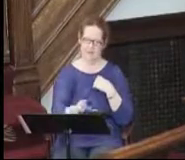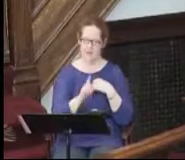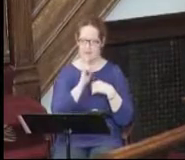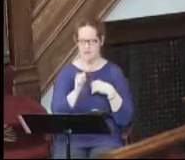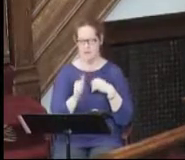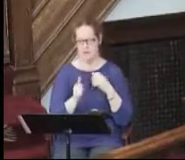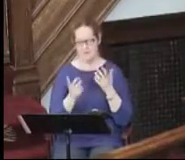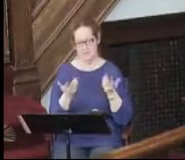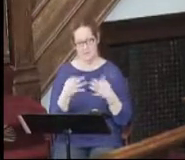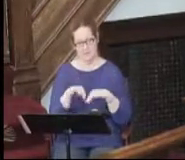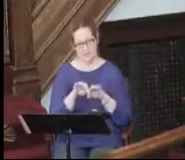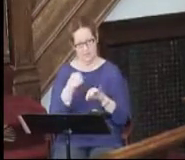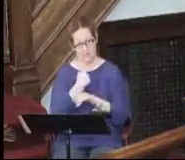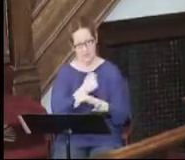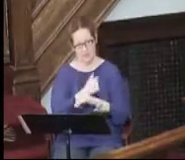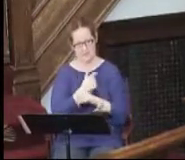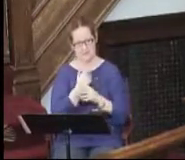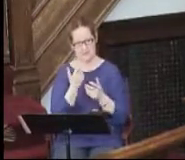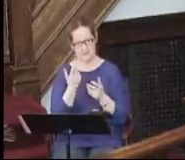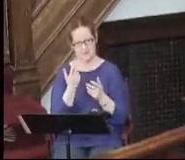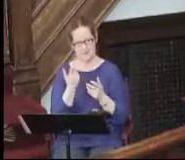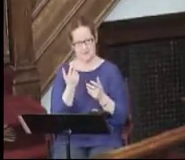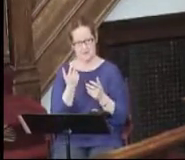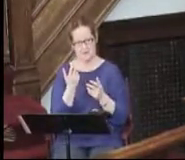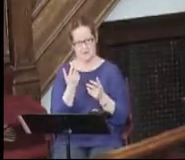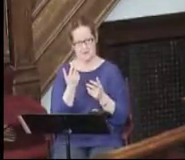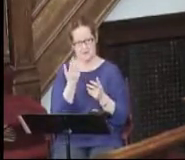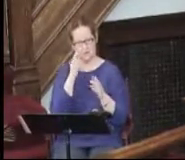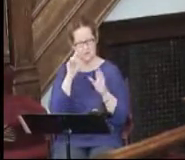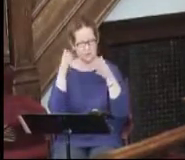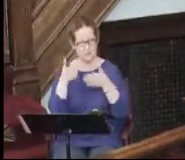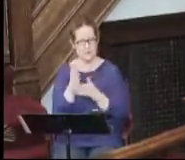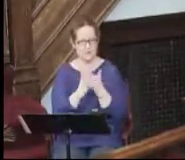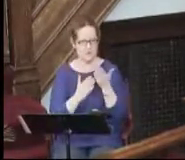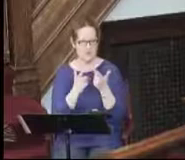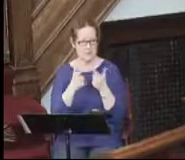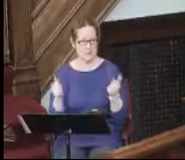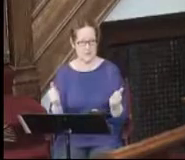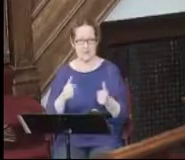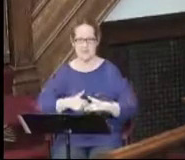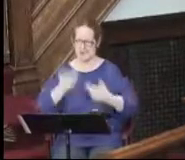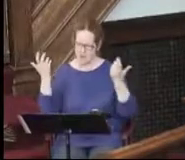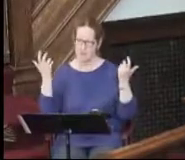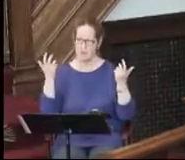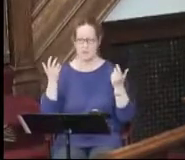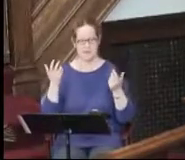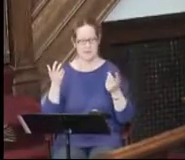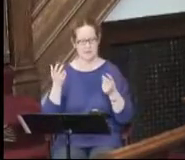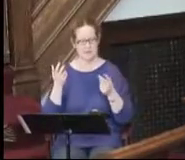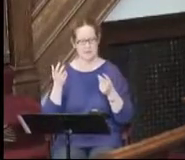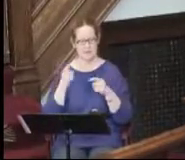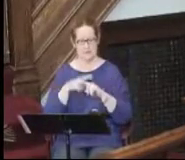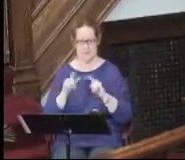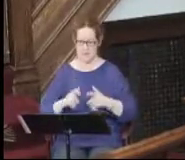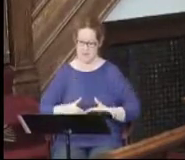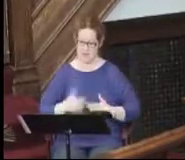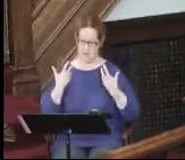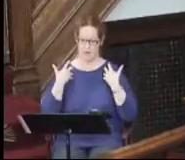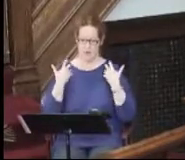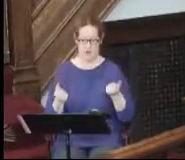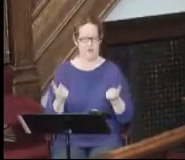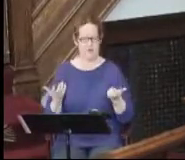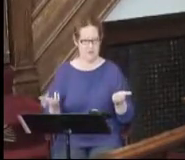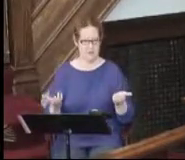it's important for us to be able to focus on some things and really get angry. But to get angry in a healthy